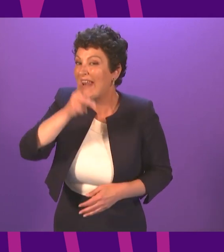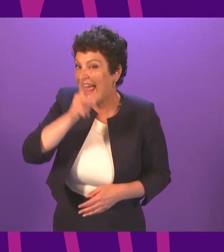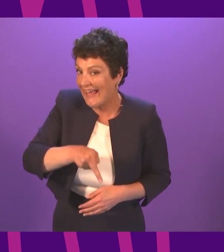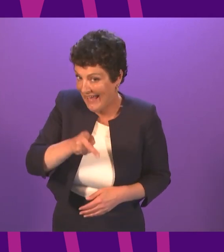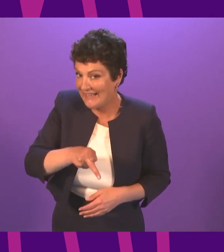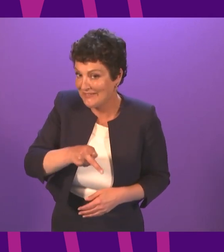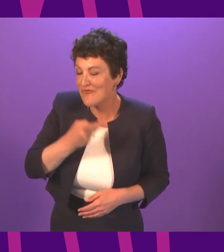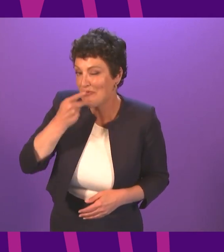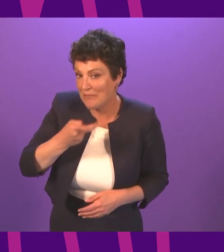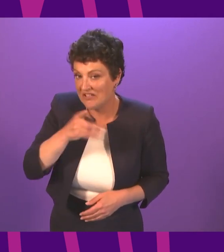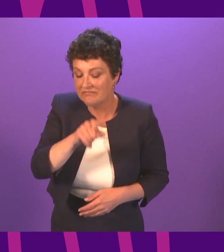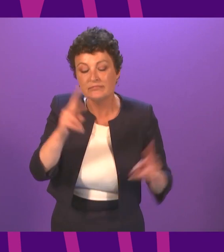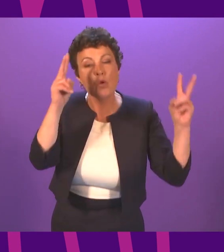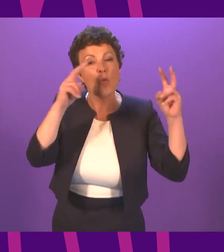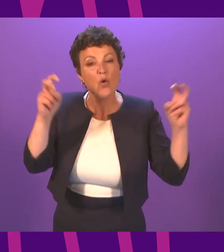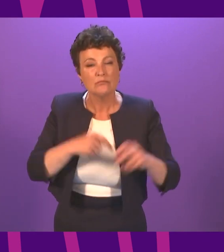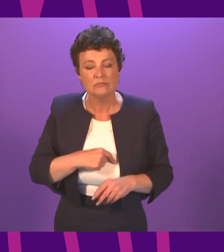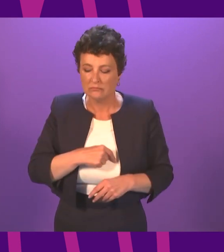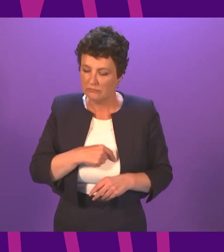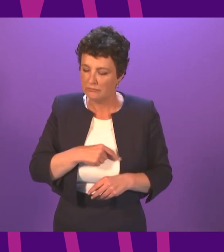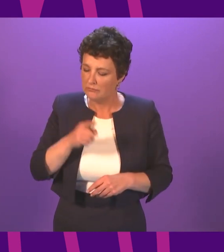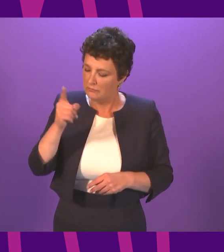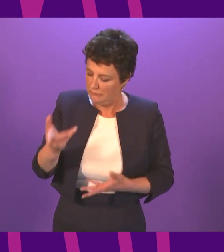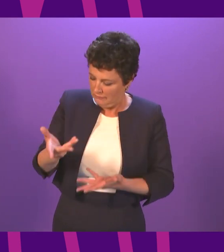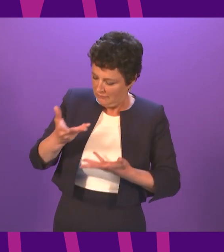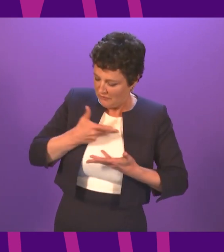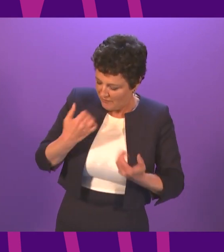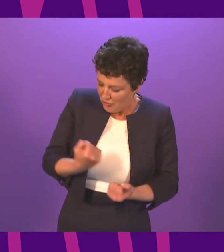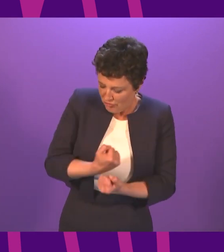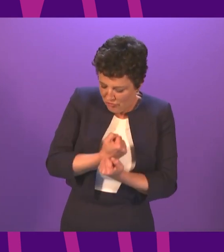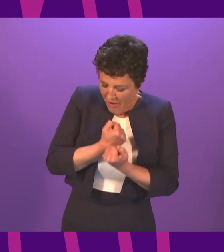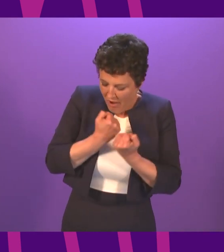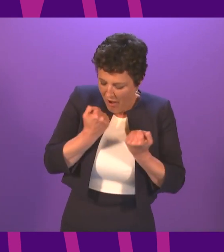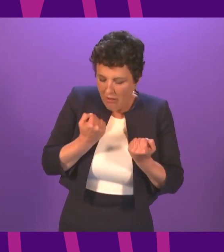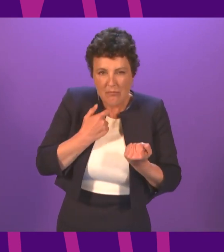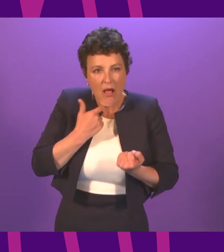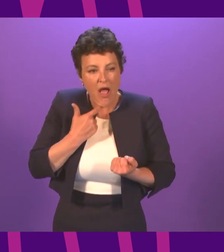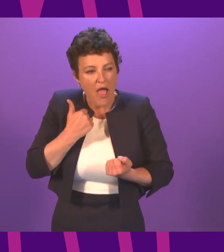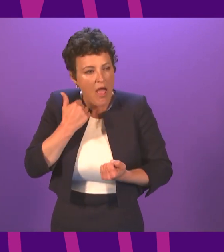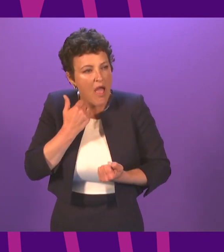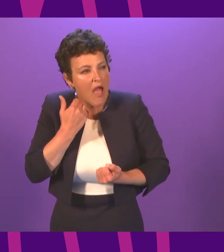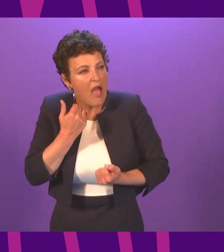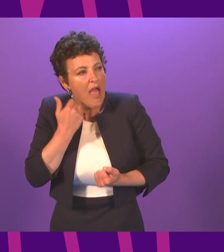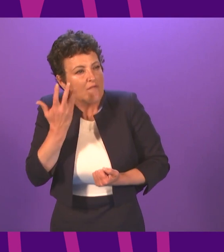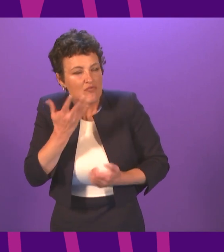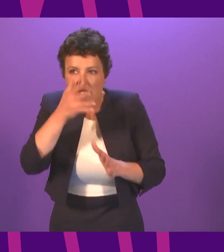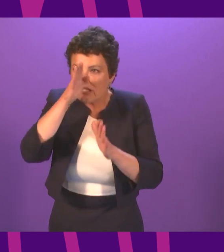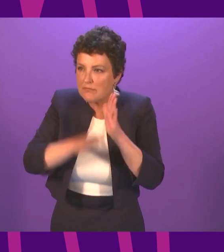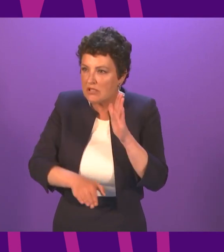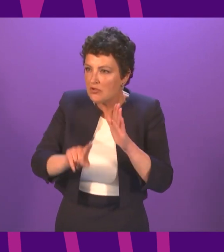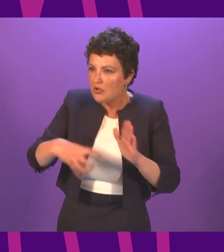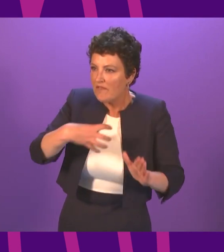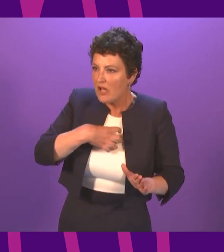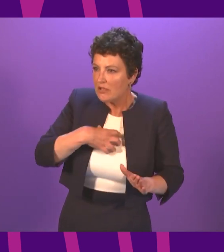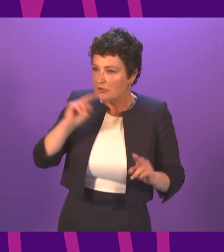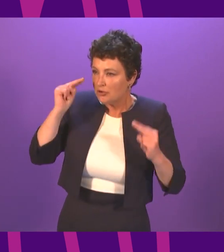gain strength, courage and confidence by every experience in which you really stop to look fear in the face. You must do